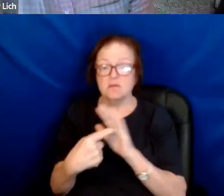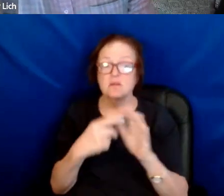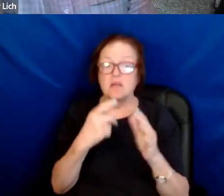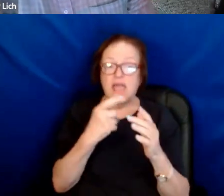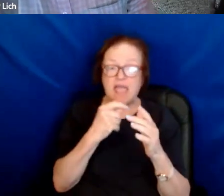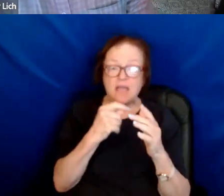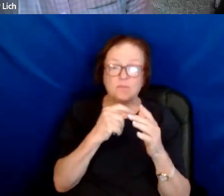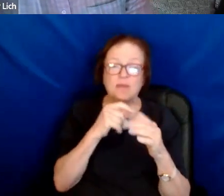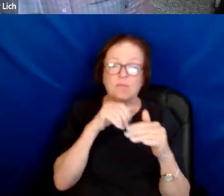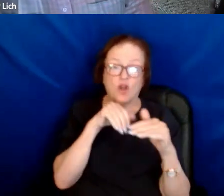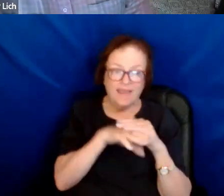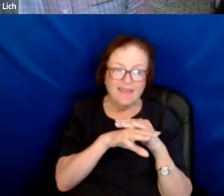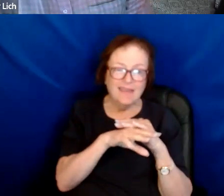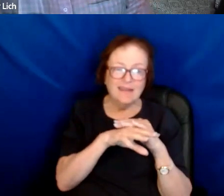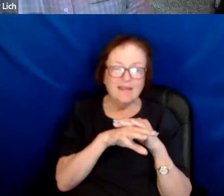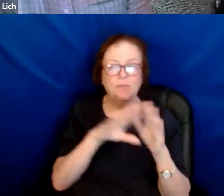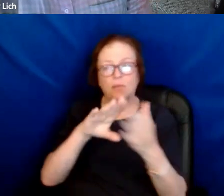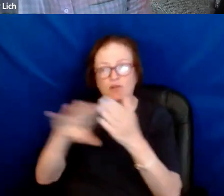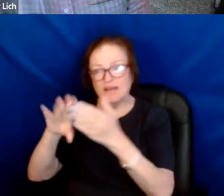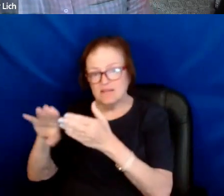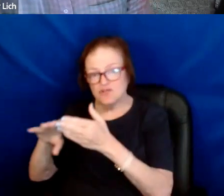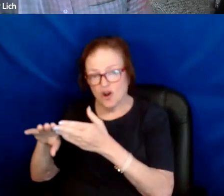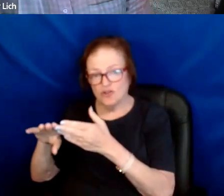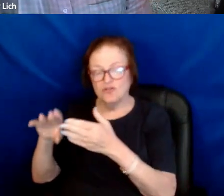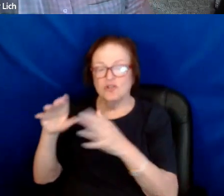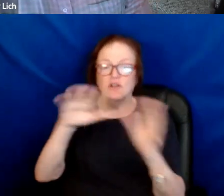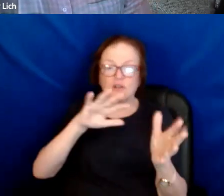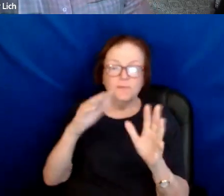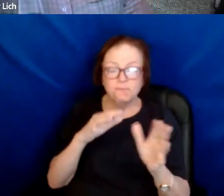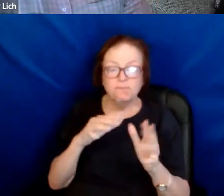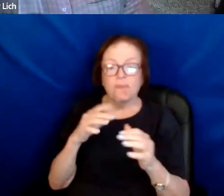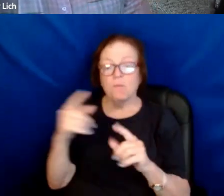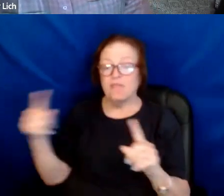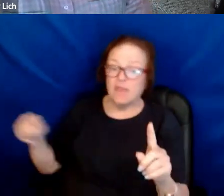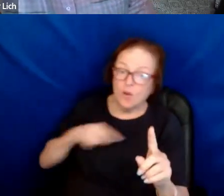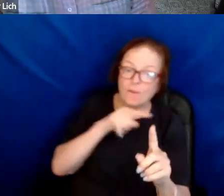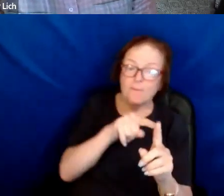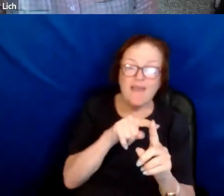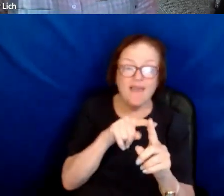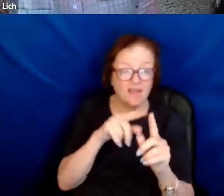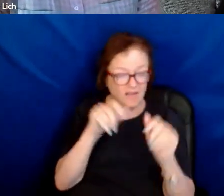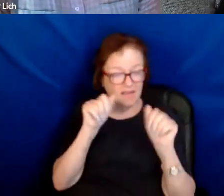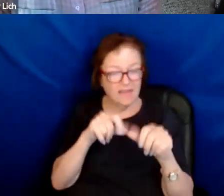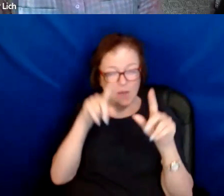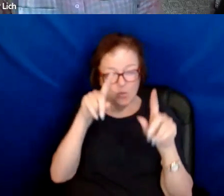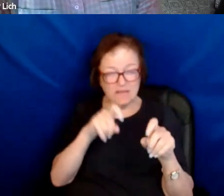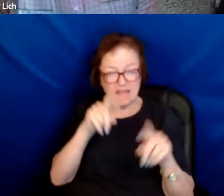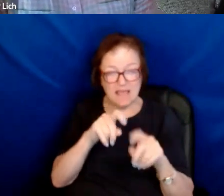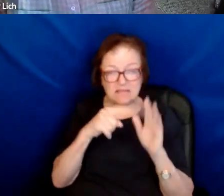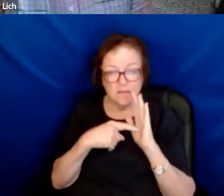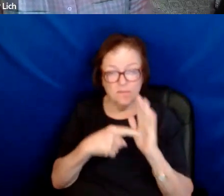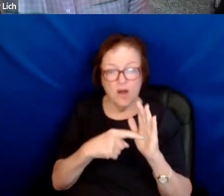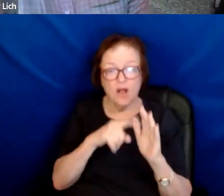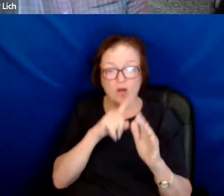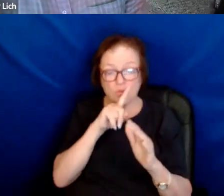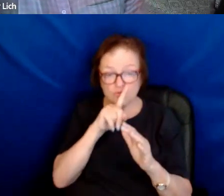out migration, all that kind of stuff, but go back and see if we can test our model on what truly is a closed